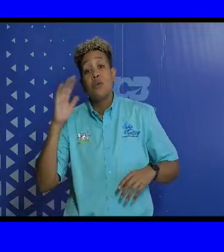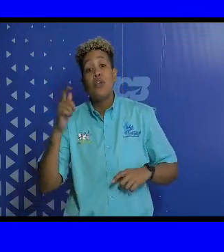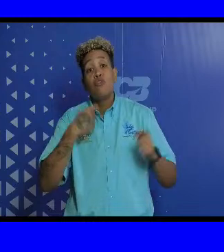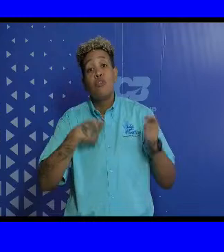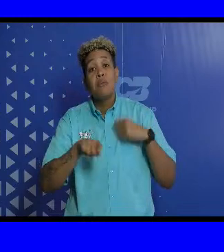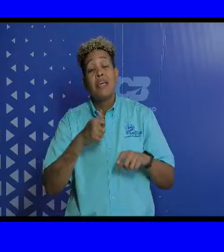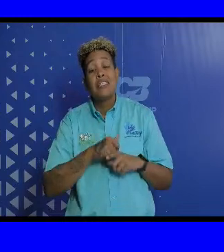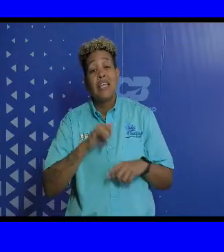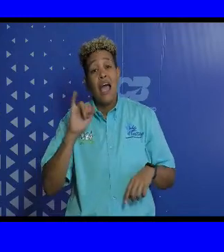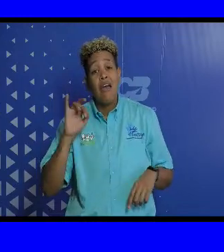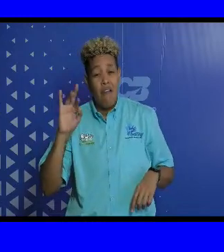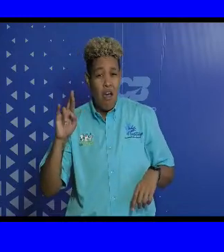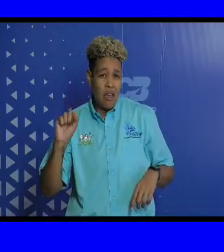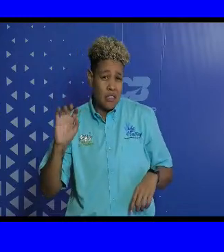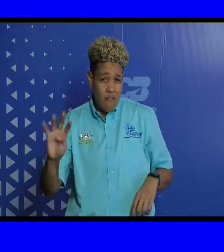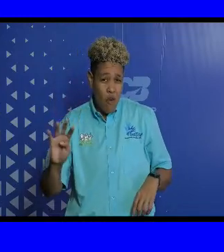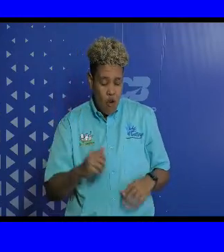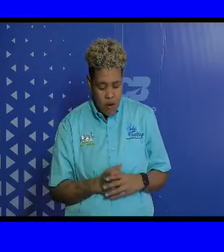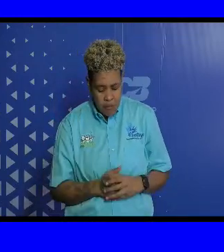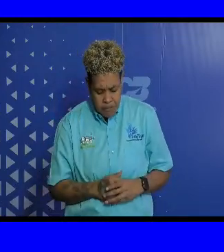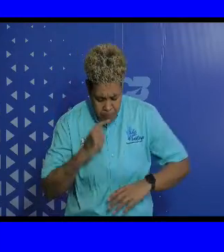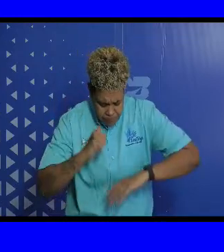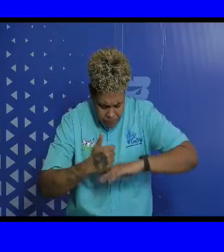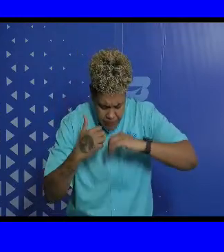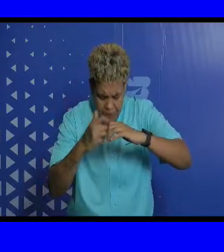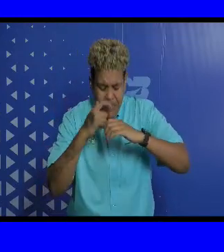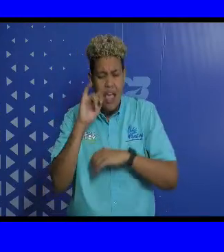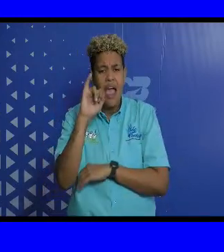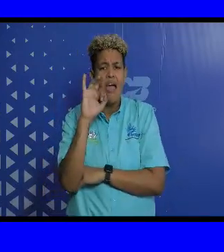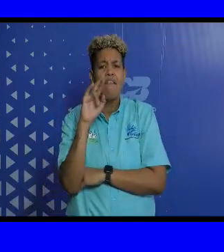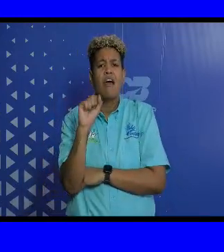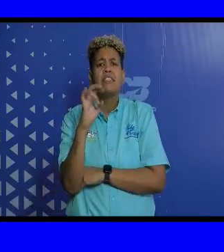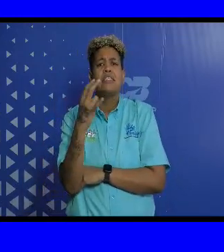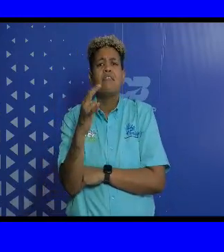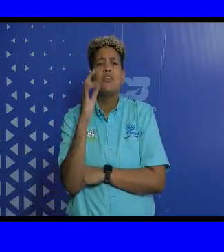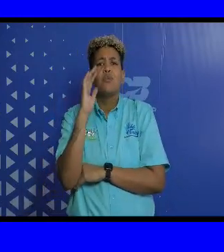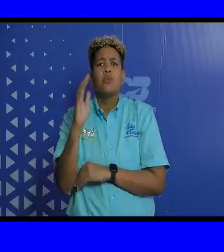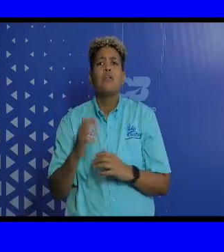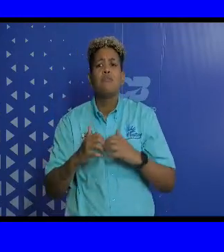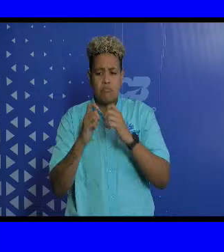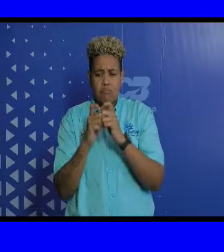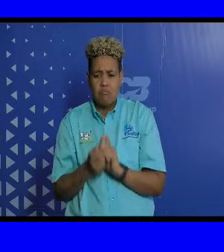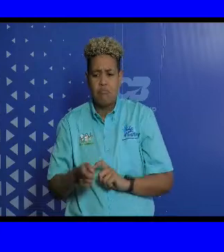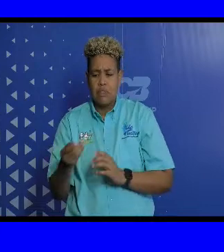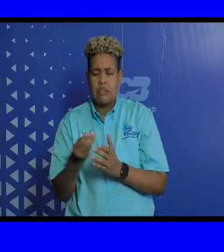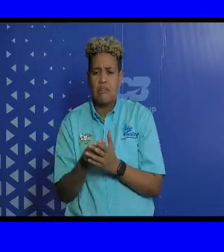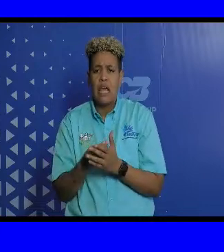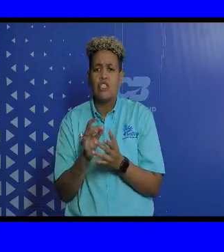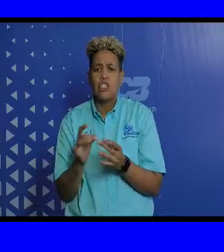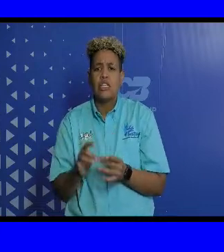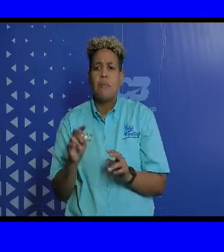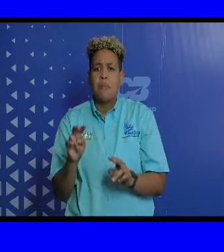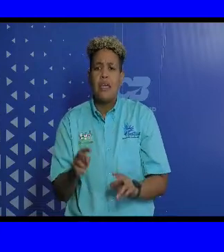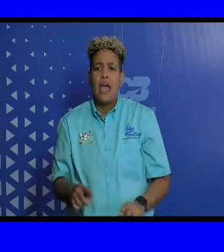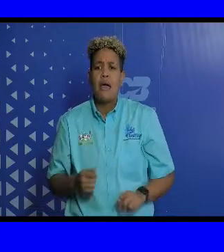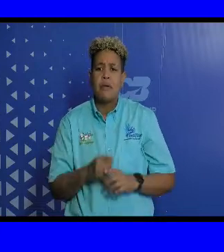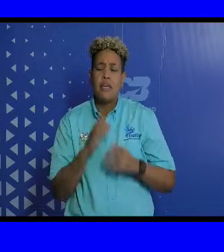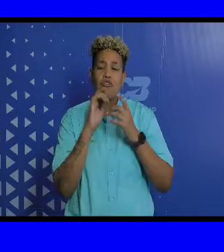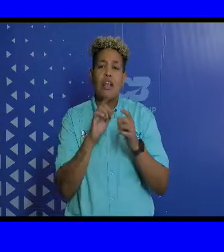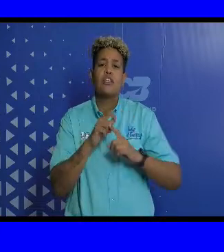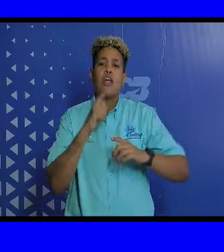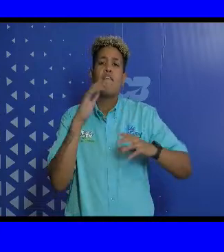replace IFRS 4. The implementation of IFRS 17 will materially change the financial statements in terms